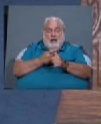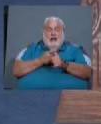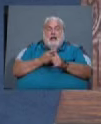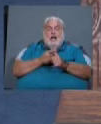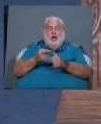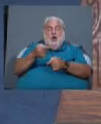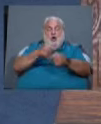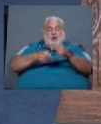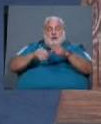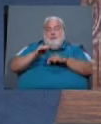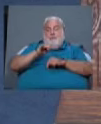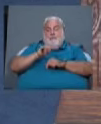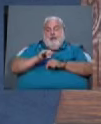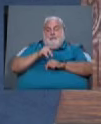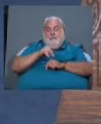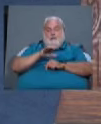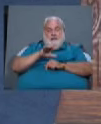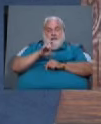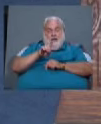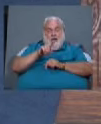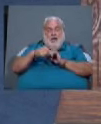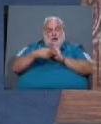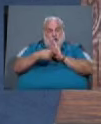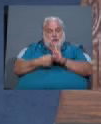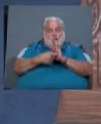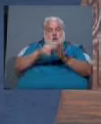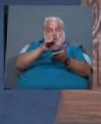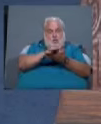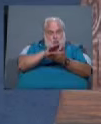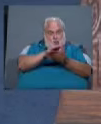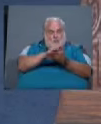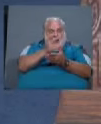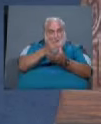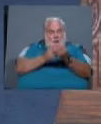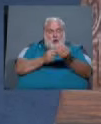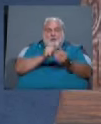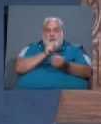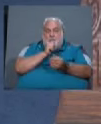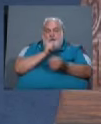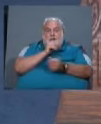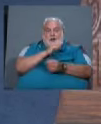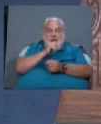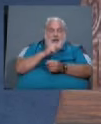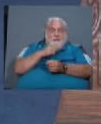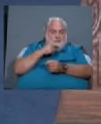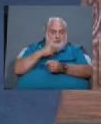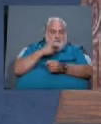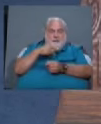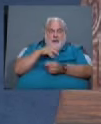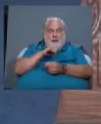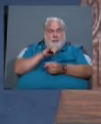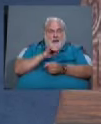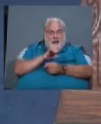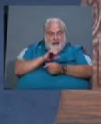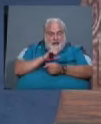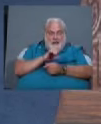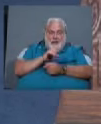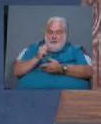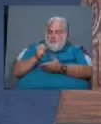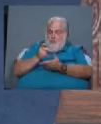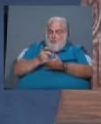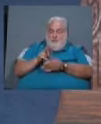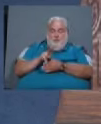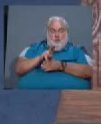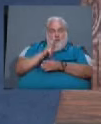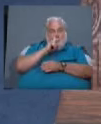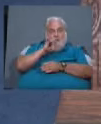goes back to PCD listed schools, both public charter schools, as approved uses for